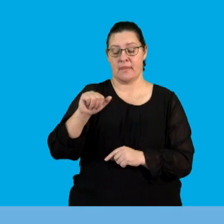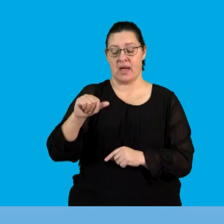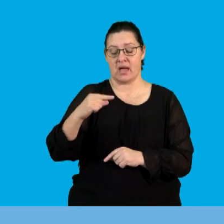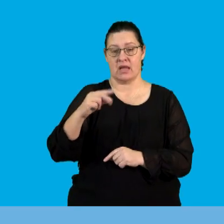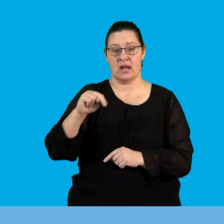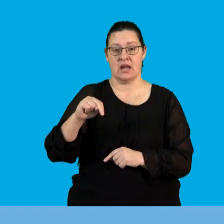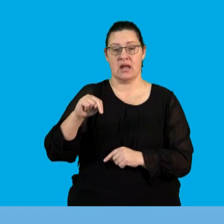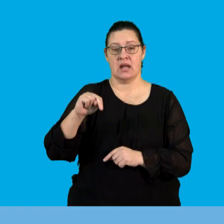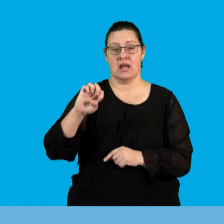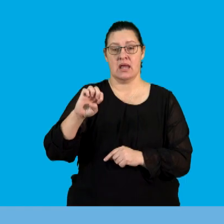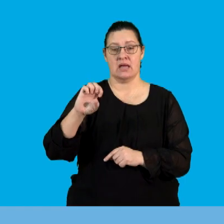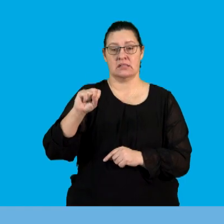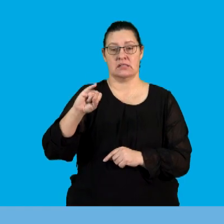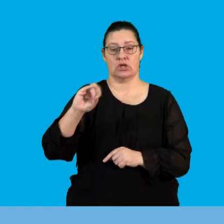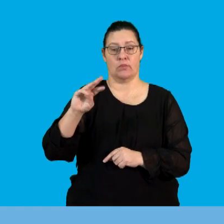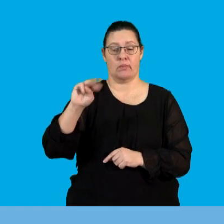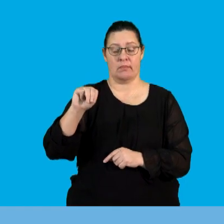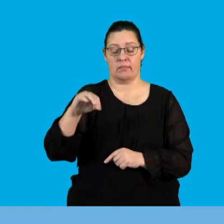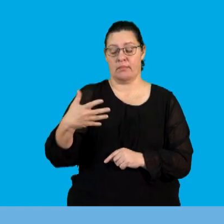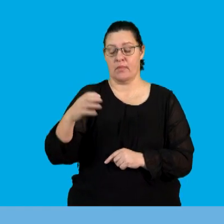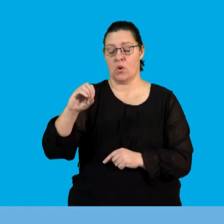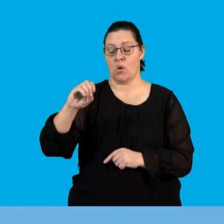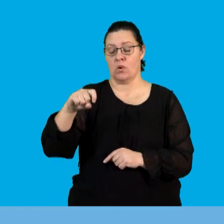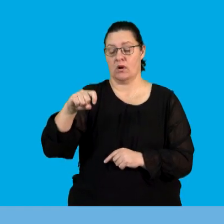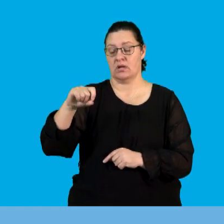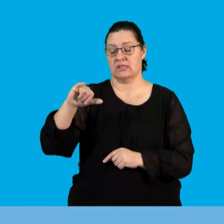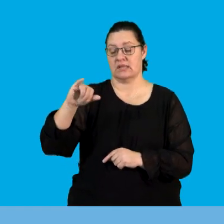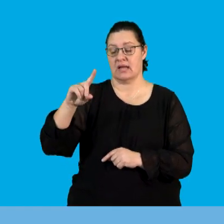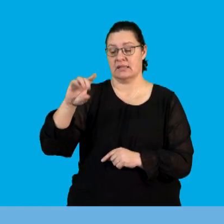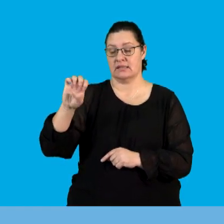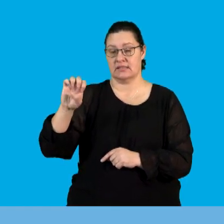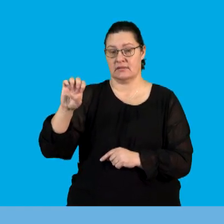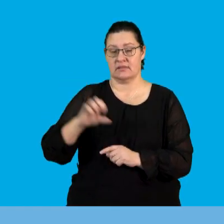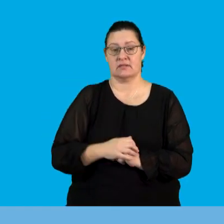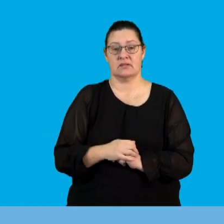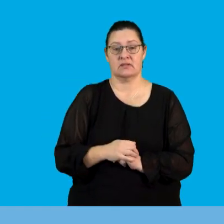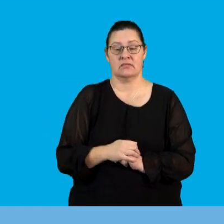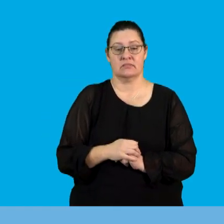plus magnesium oxide plus magnesium